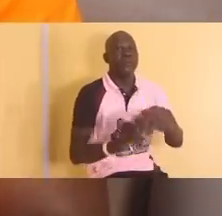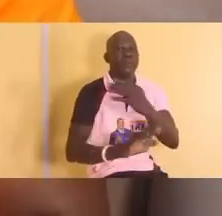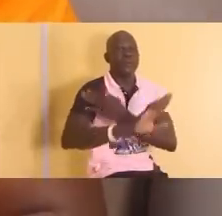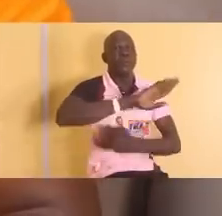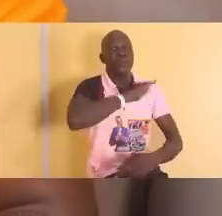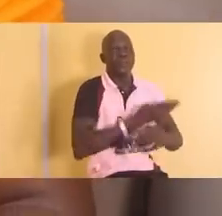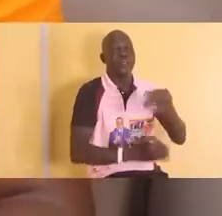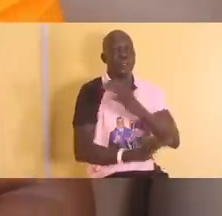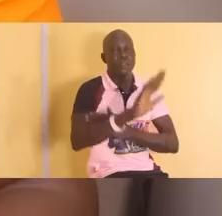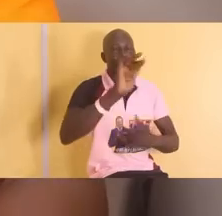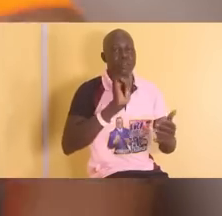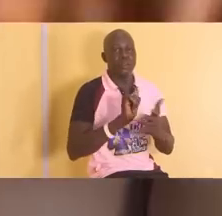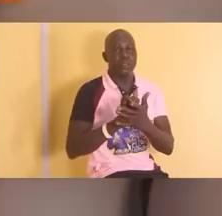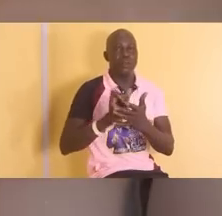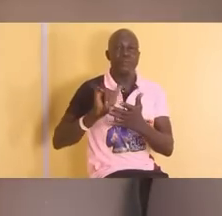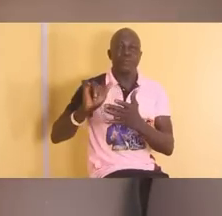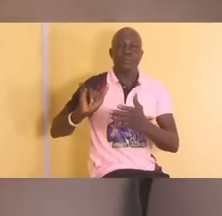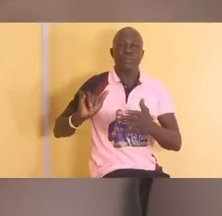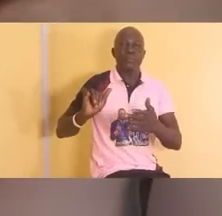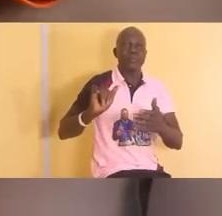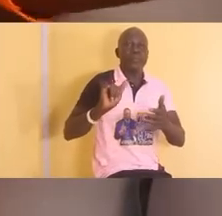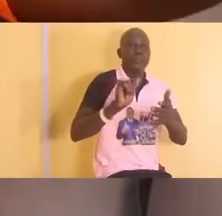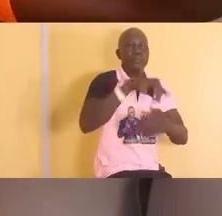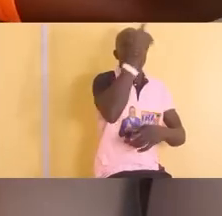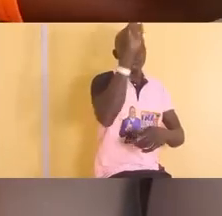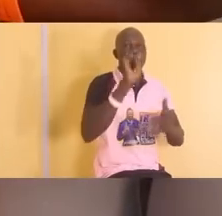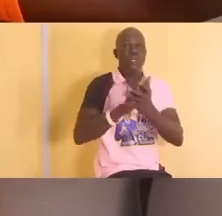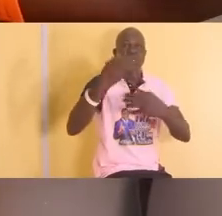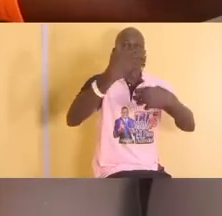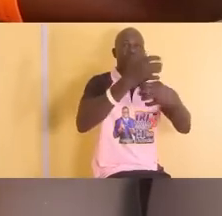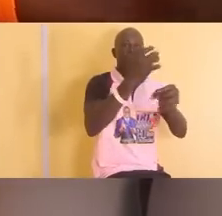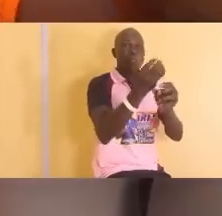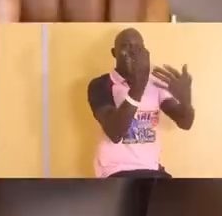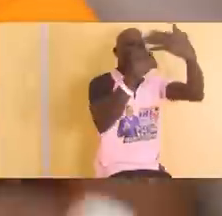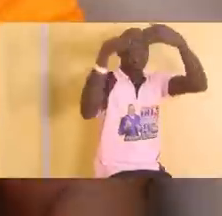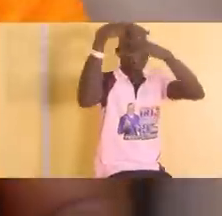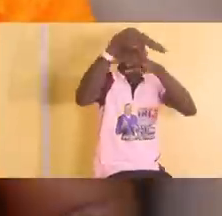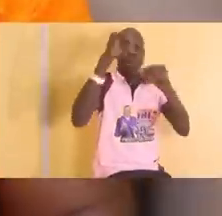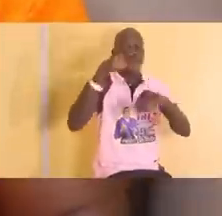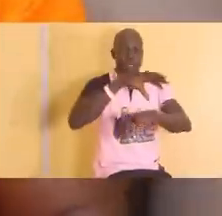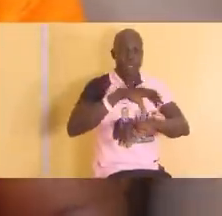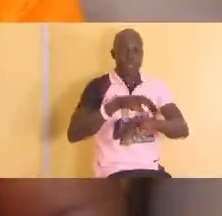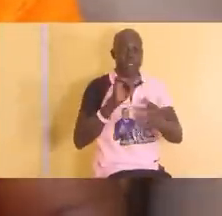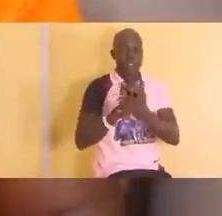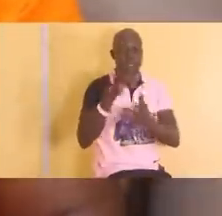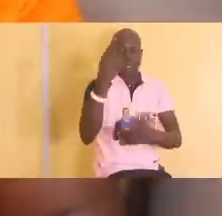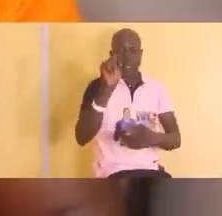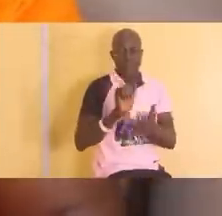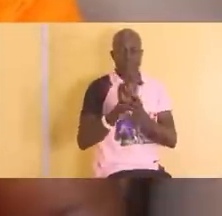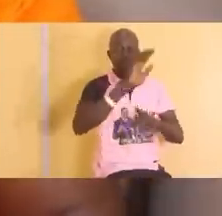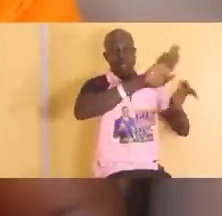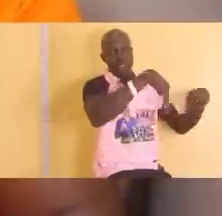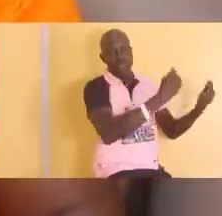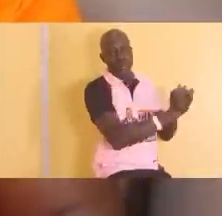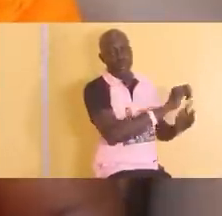Authority of the Almighty God. And it don't die yet. The one that created the heaven and the earth. And don't fear chef for our will. The